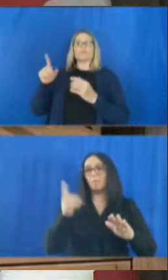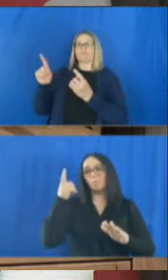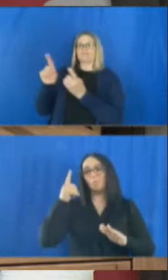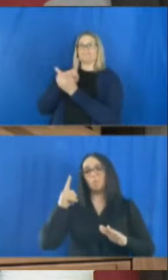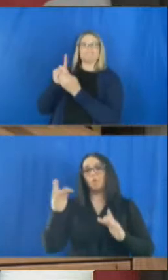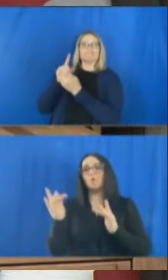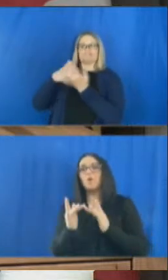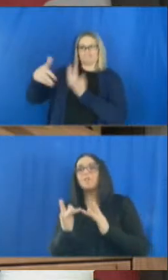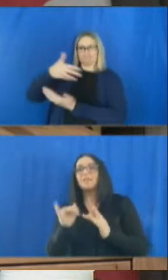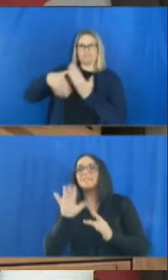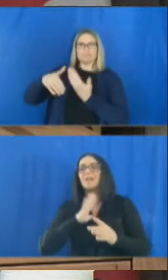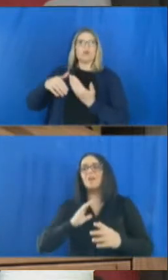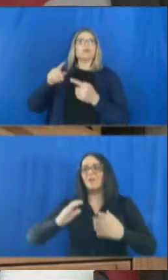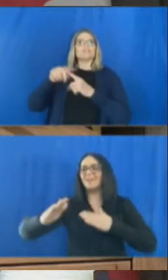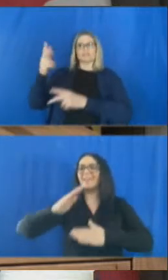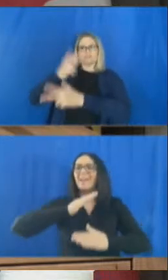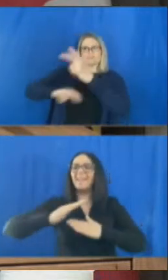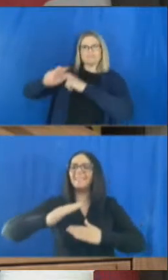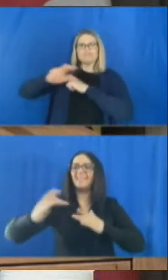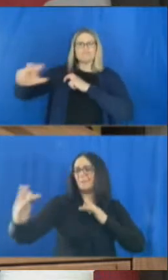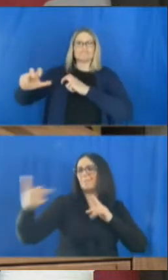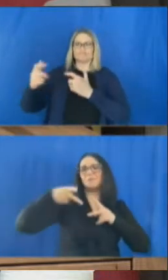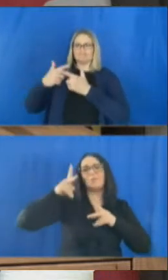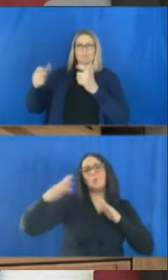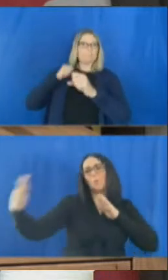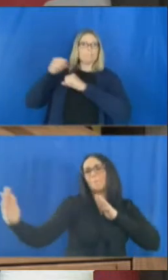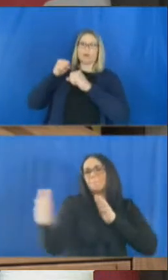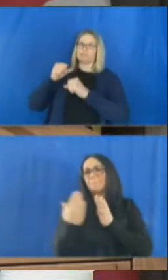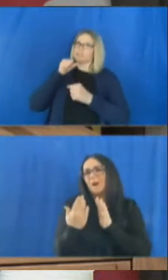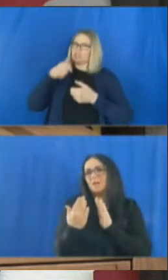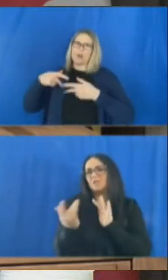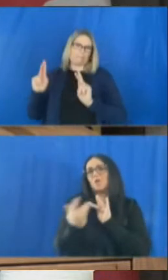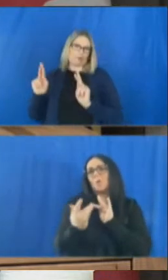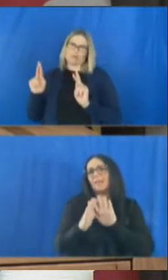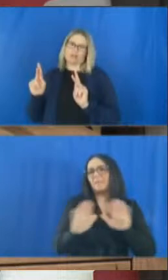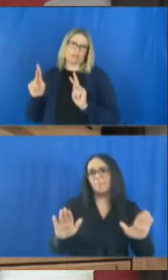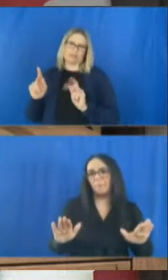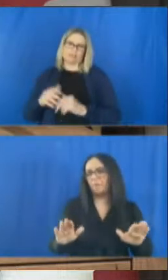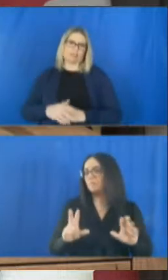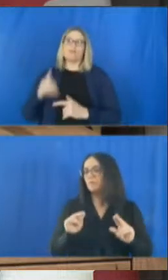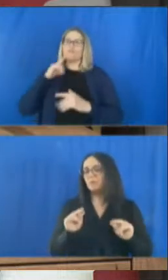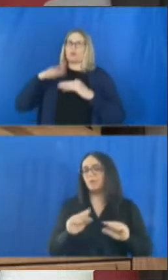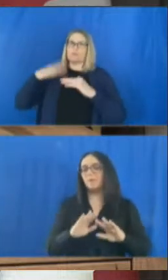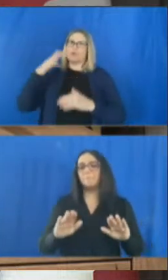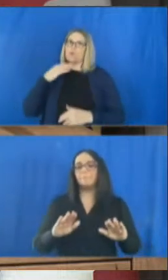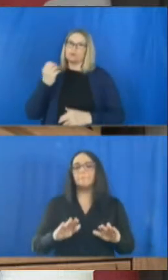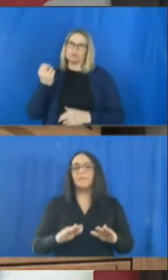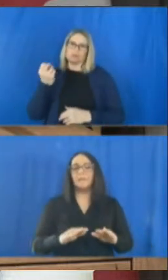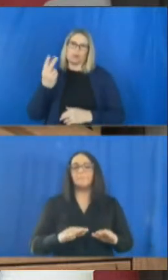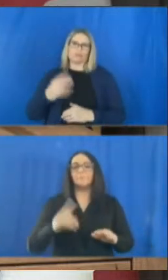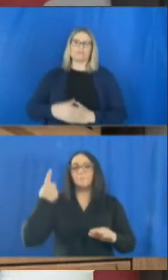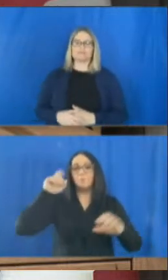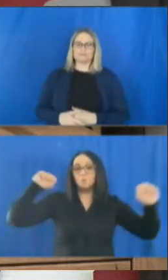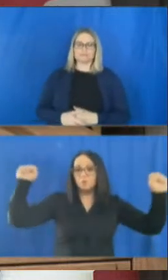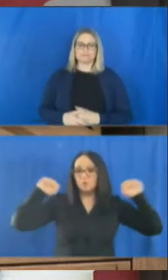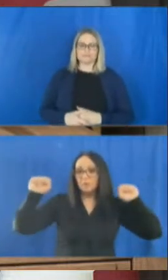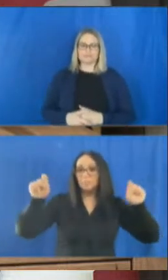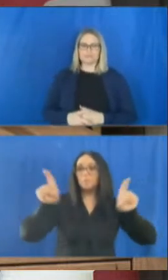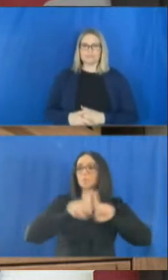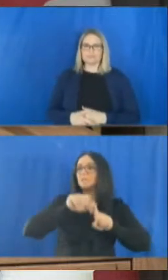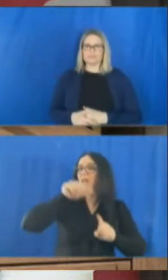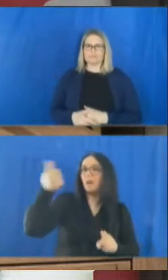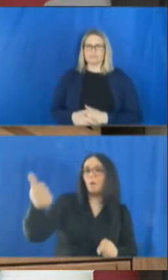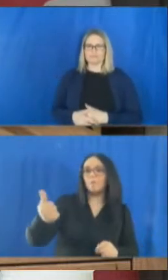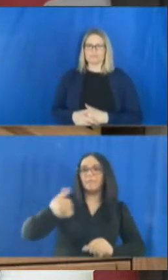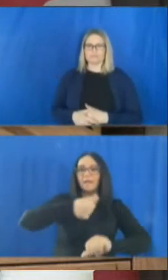seront permises. Les ligues universitaires et semi-professionnelles sont autorisées à reprendre